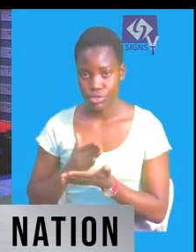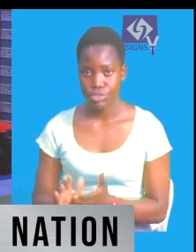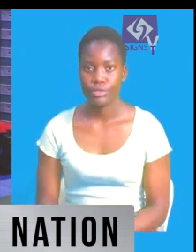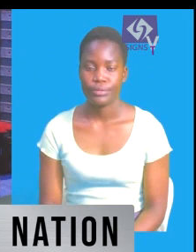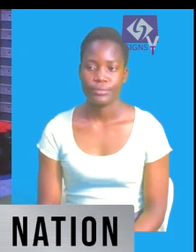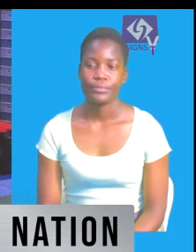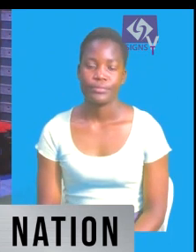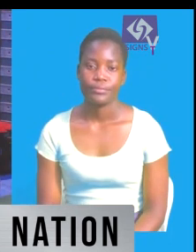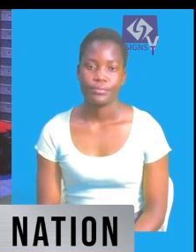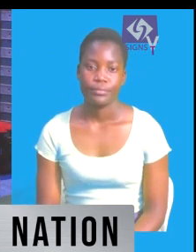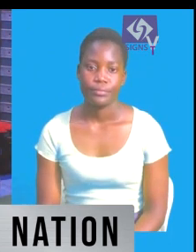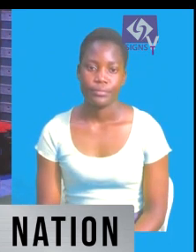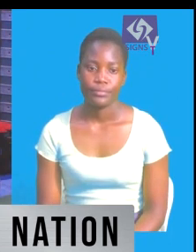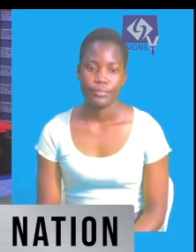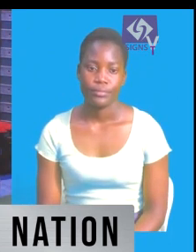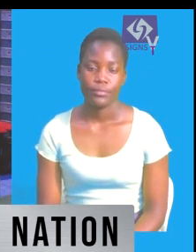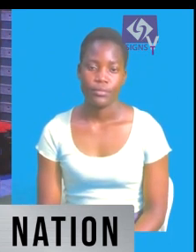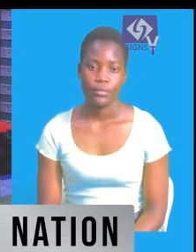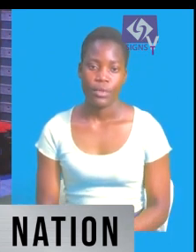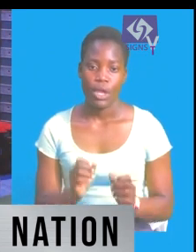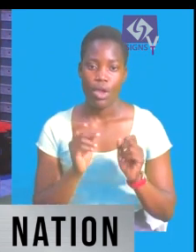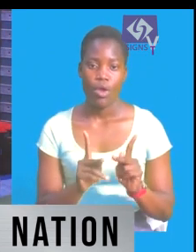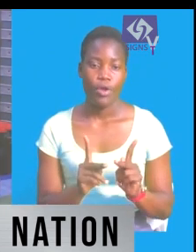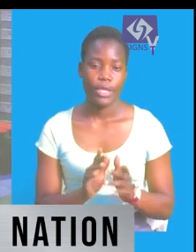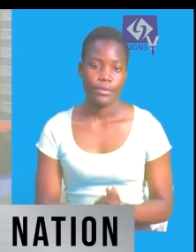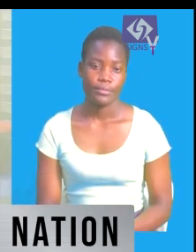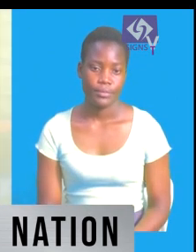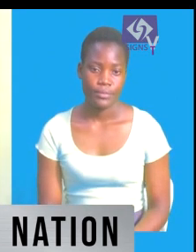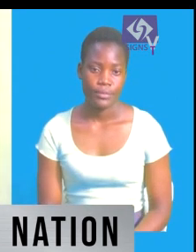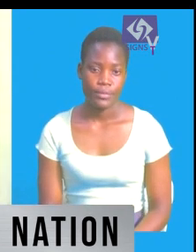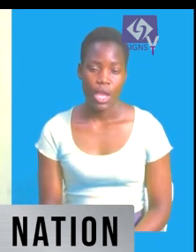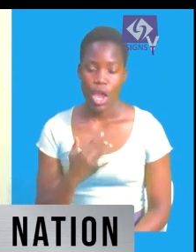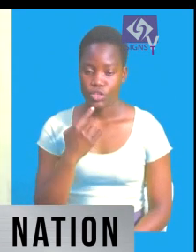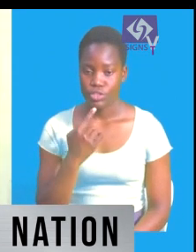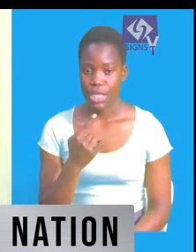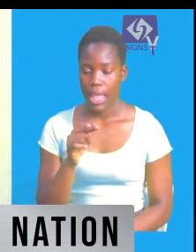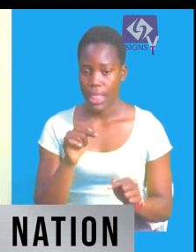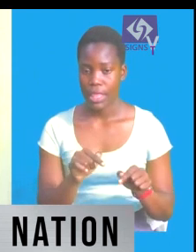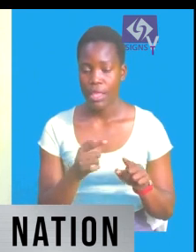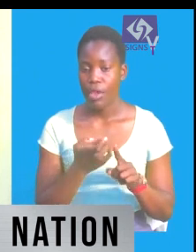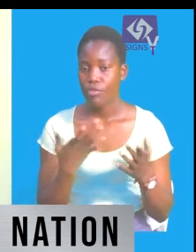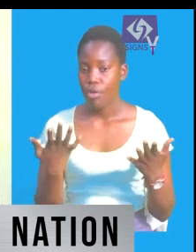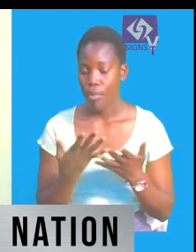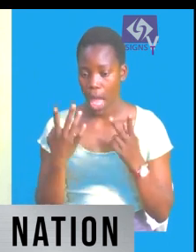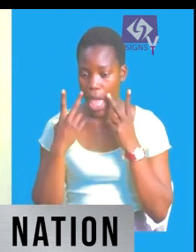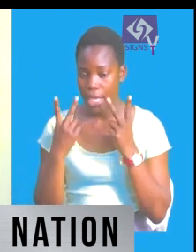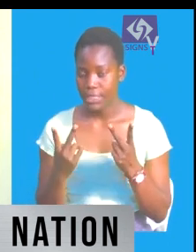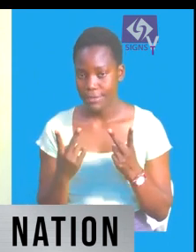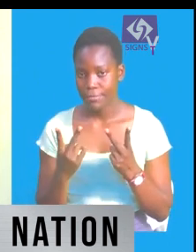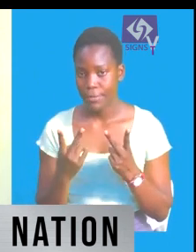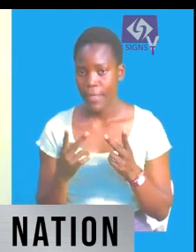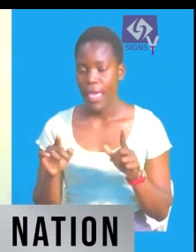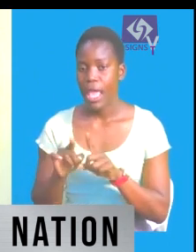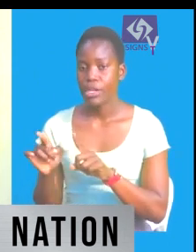food distribution? well, it's I would say this from where I sit and